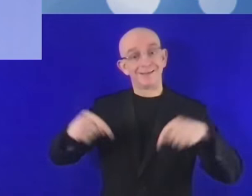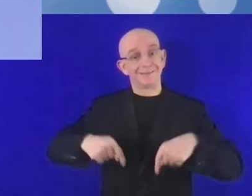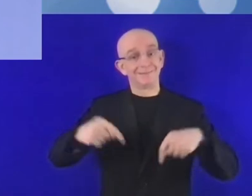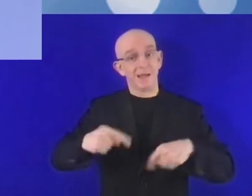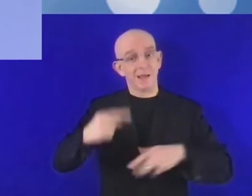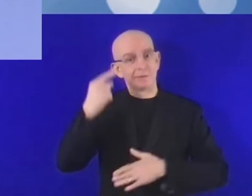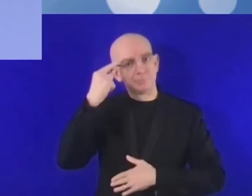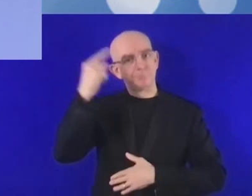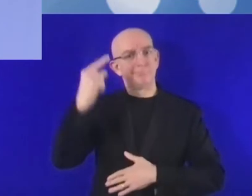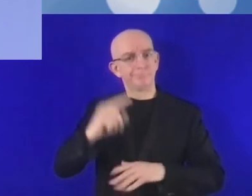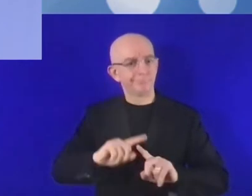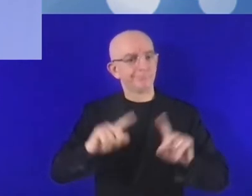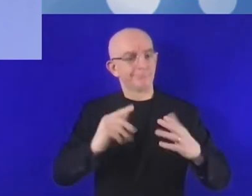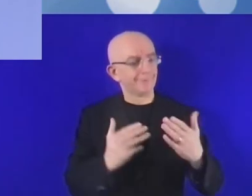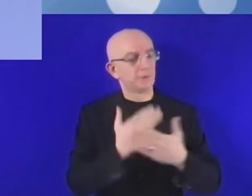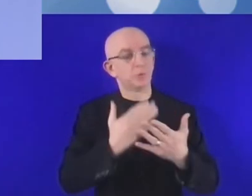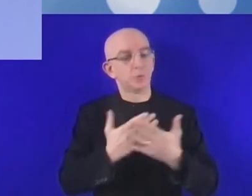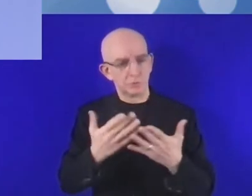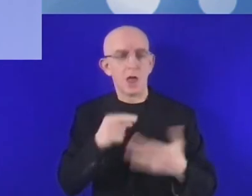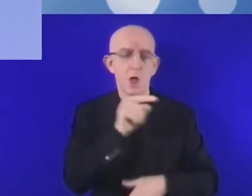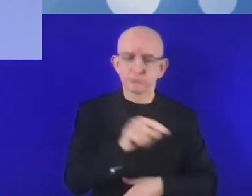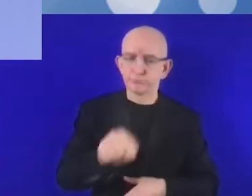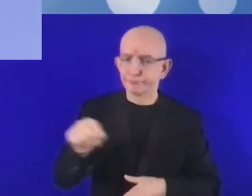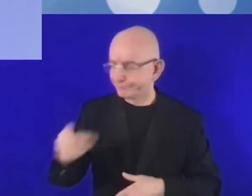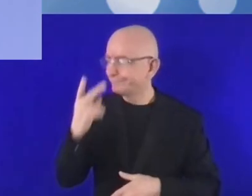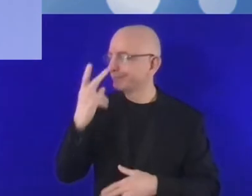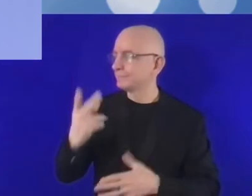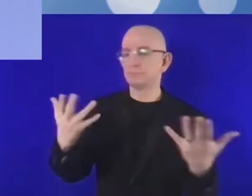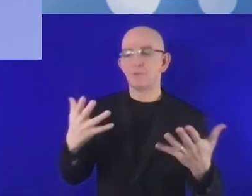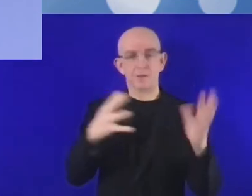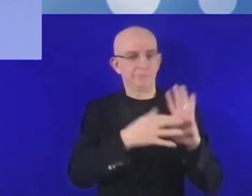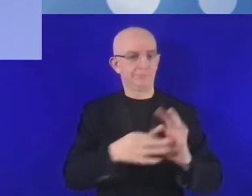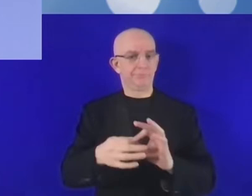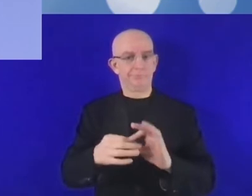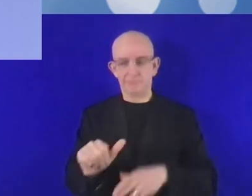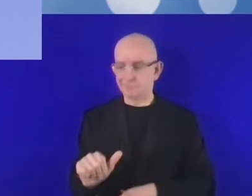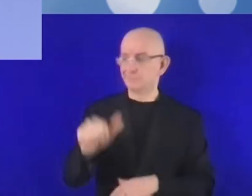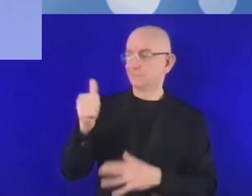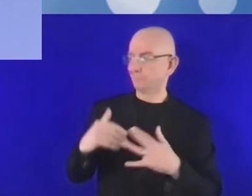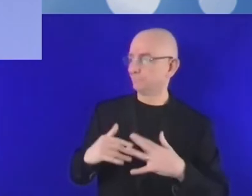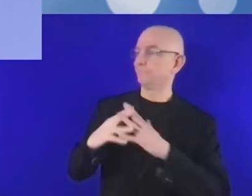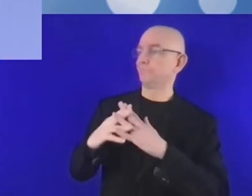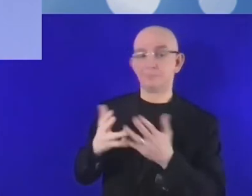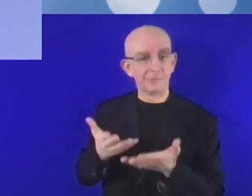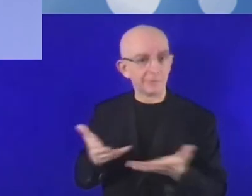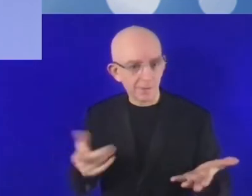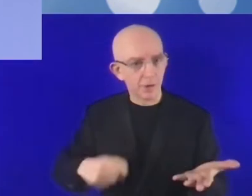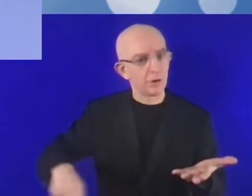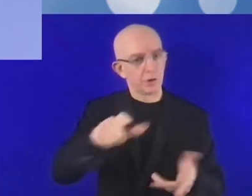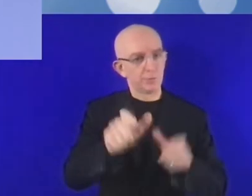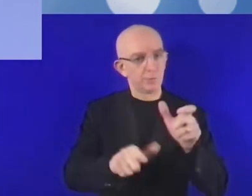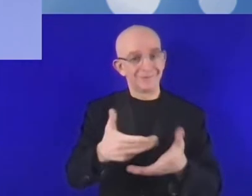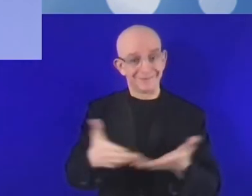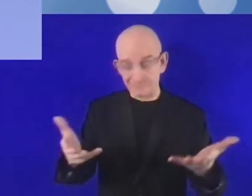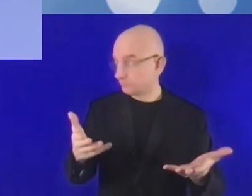dare to exploit this potential for good we support startup or